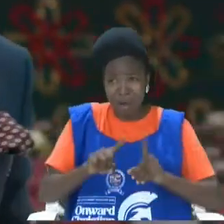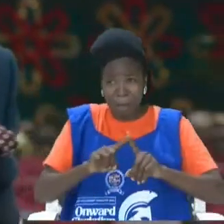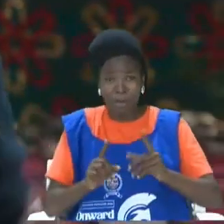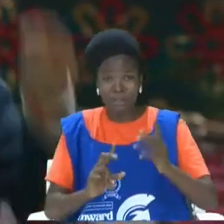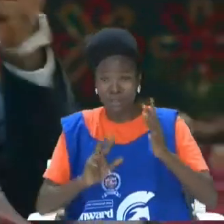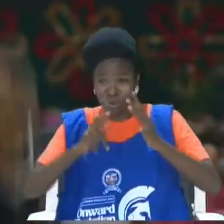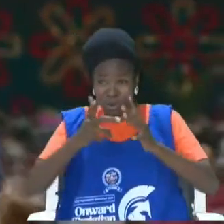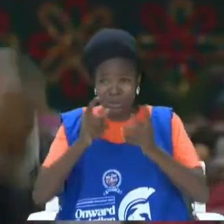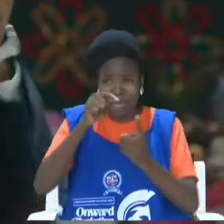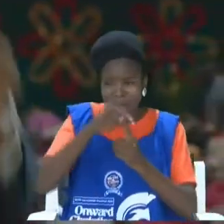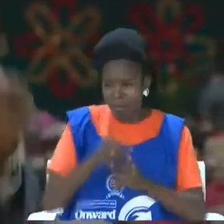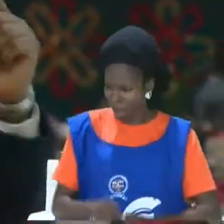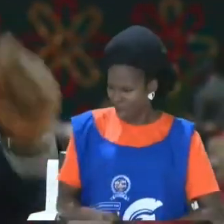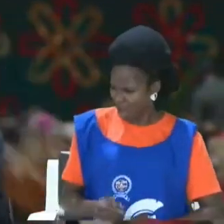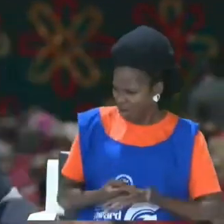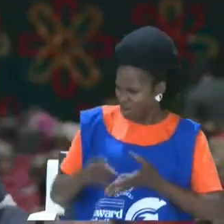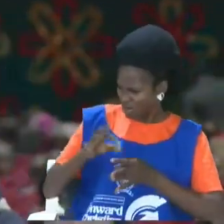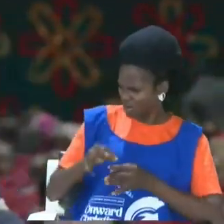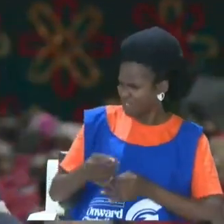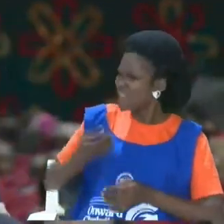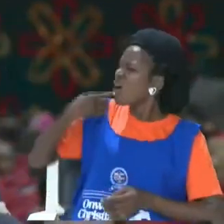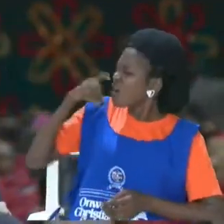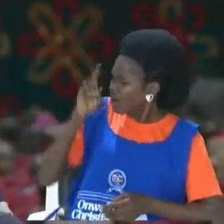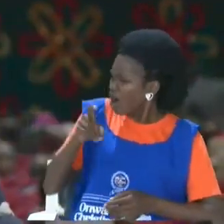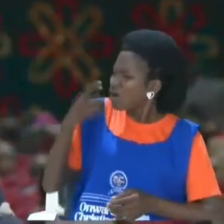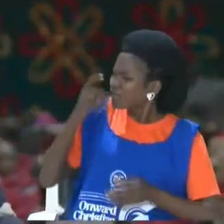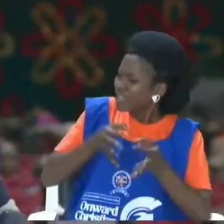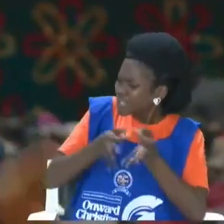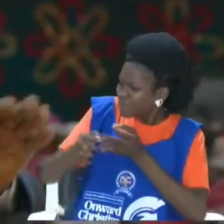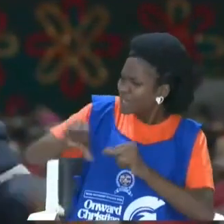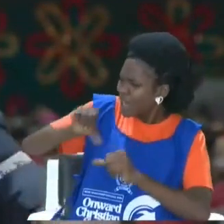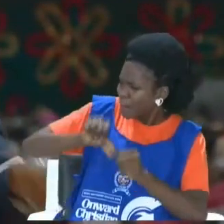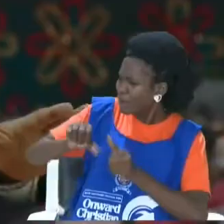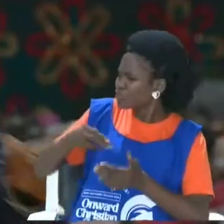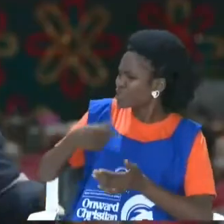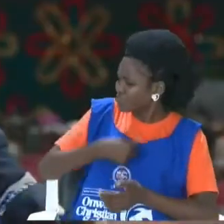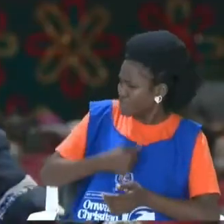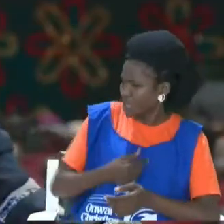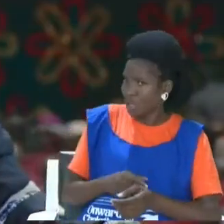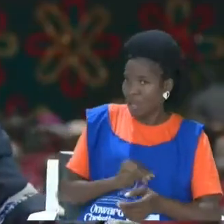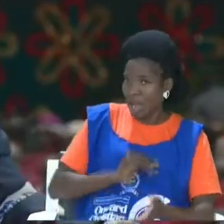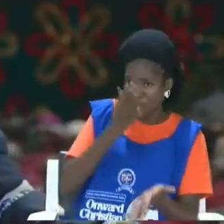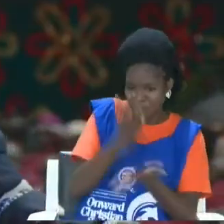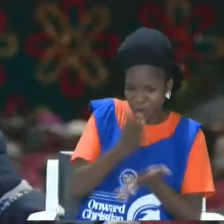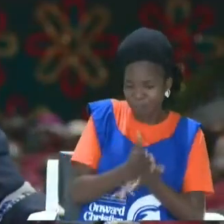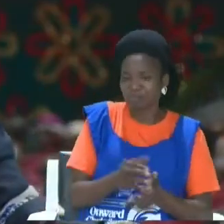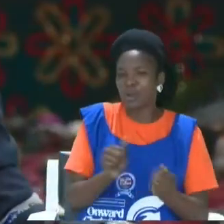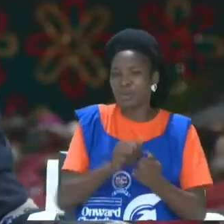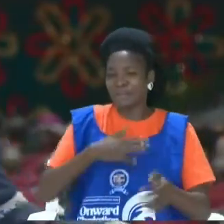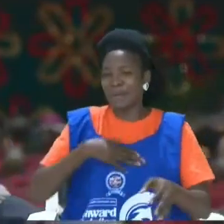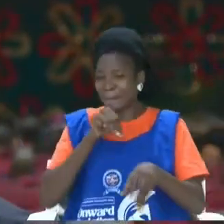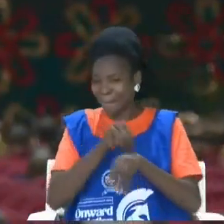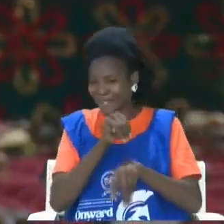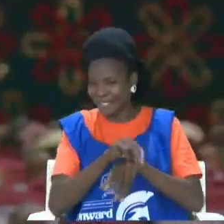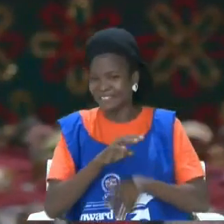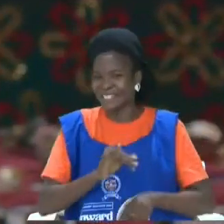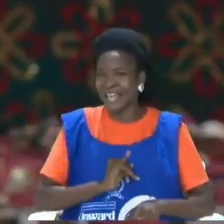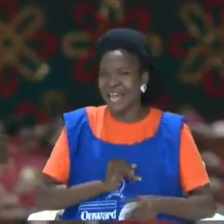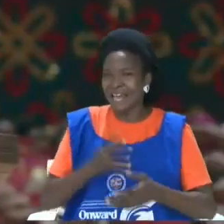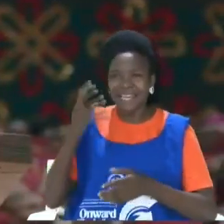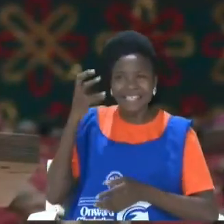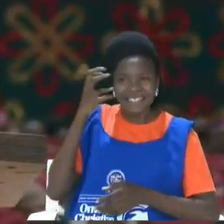the Holy Spirit said, tell them about me. Ah! I stopped with my message. And I asked